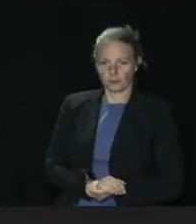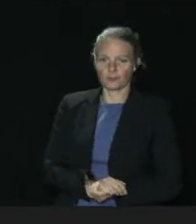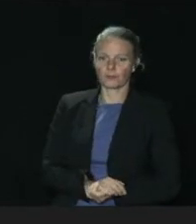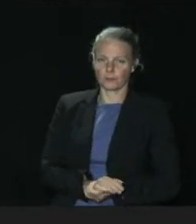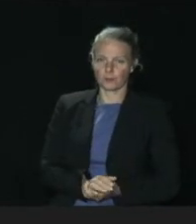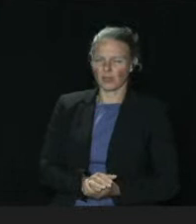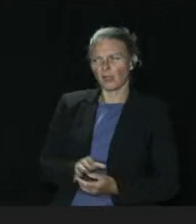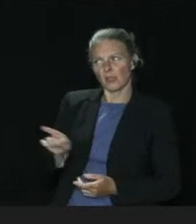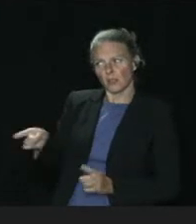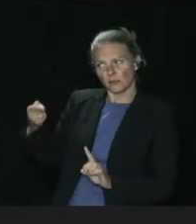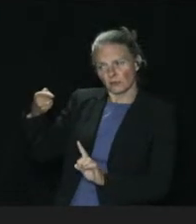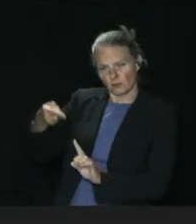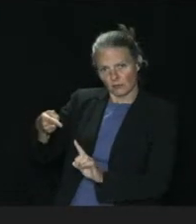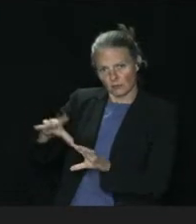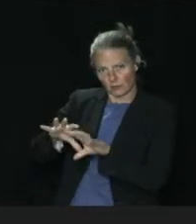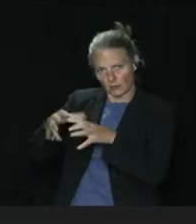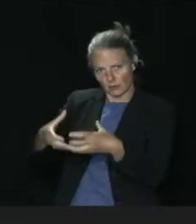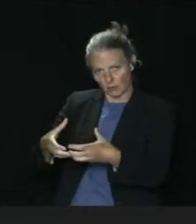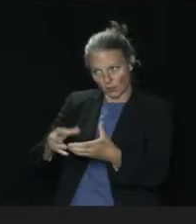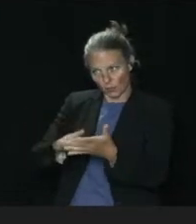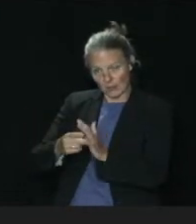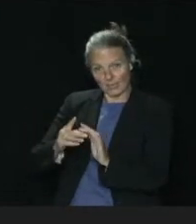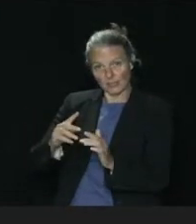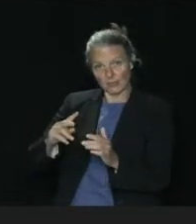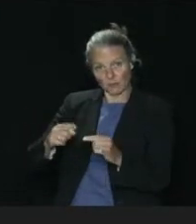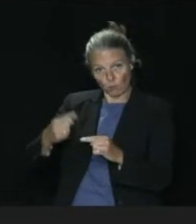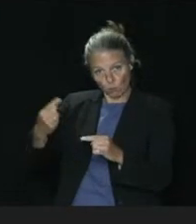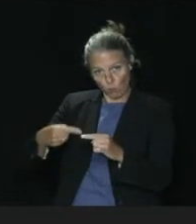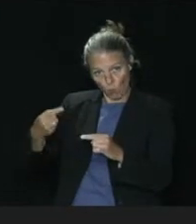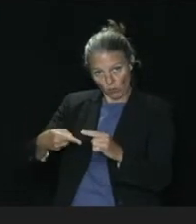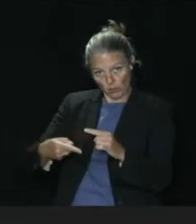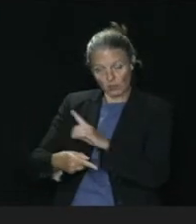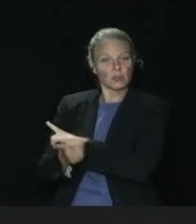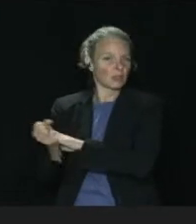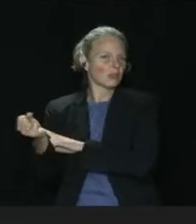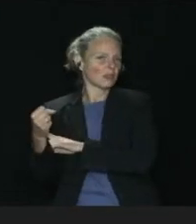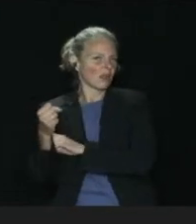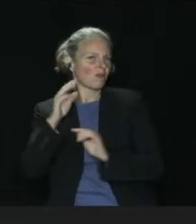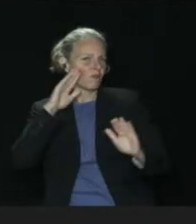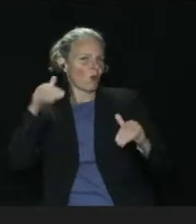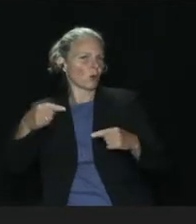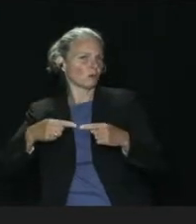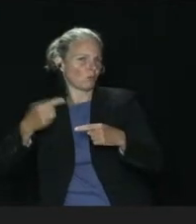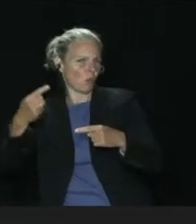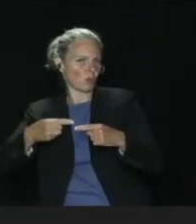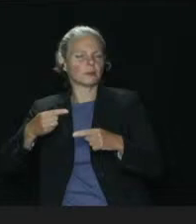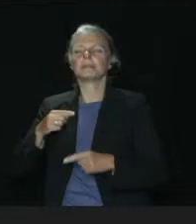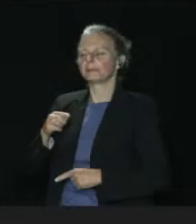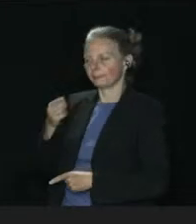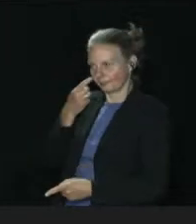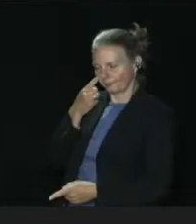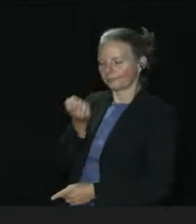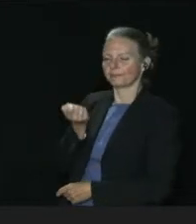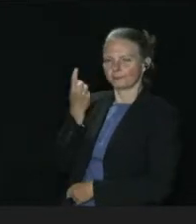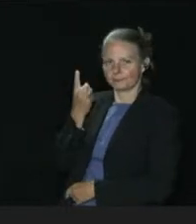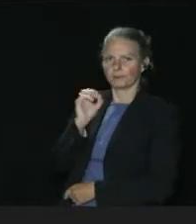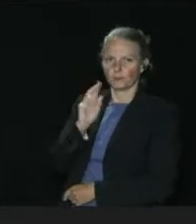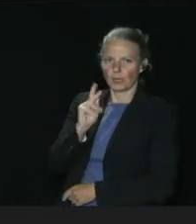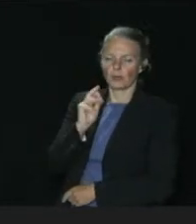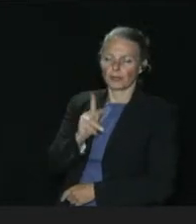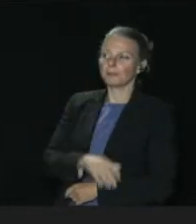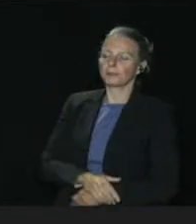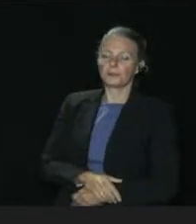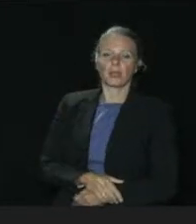And you're talking specifically about the border in terms of the let's focus a bit on the border. Yeah.